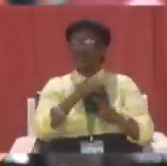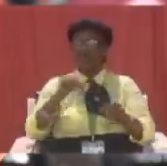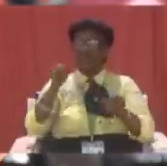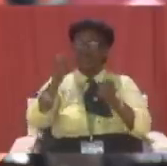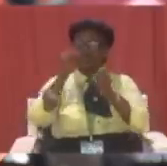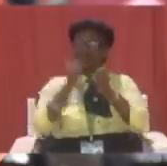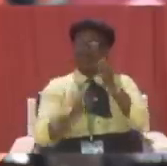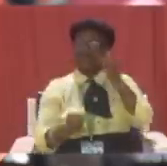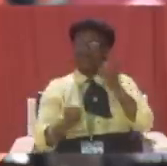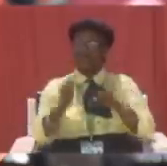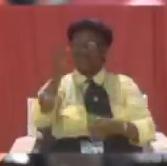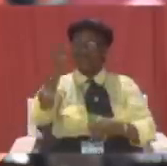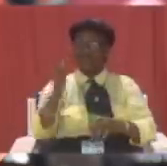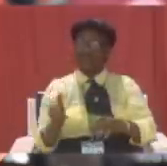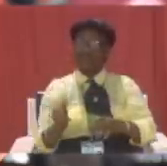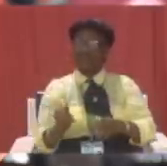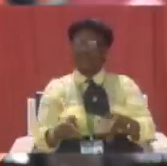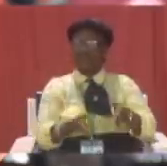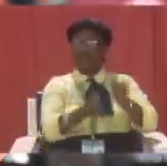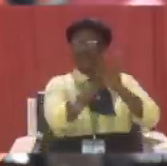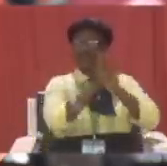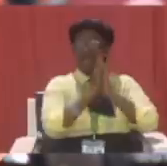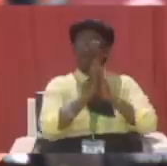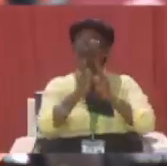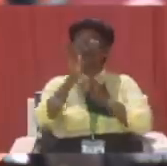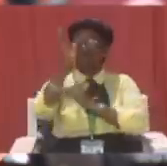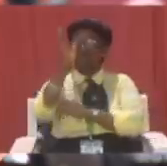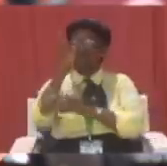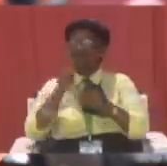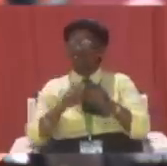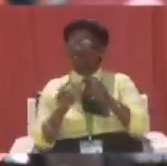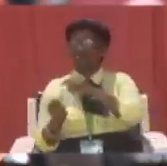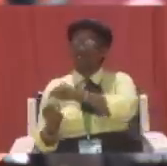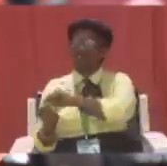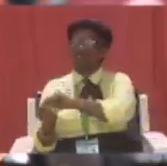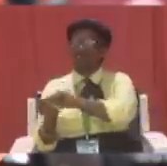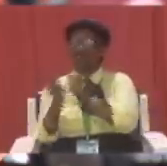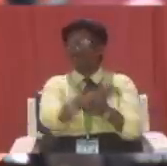you ask God to turn your children,